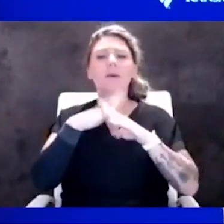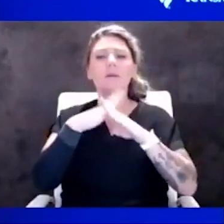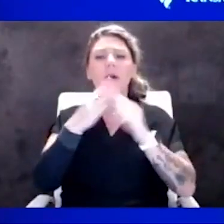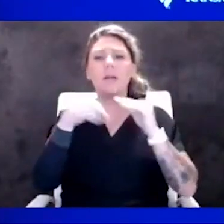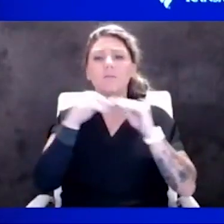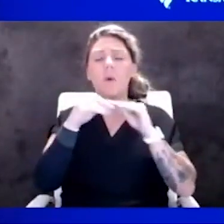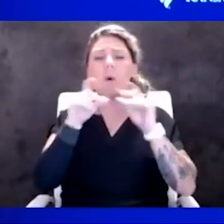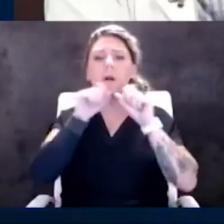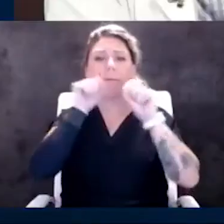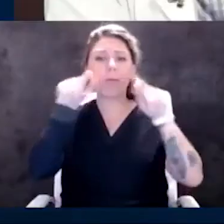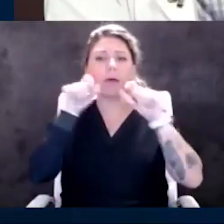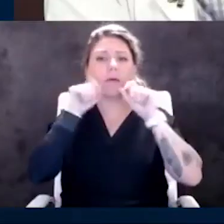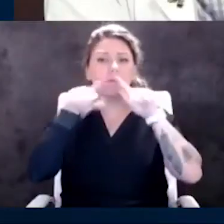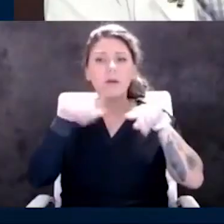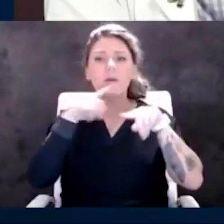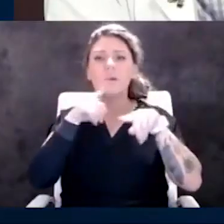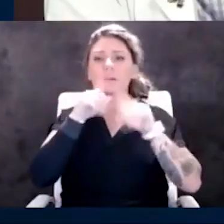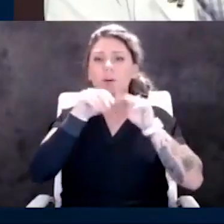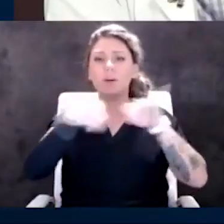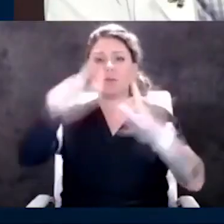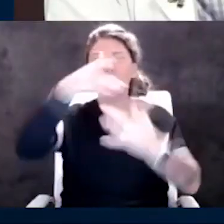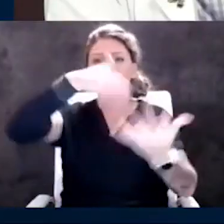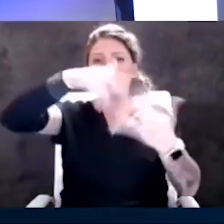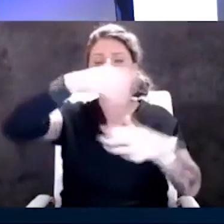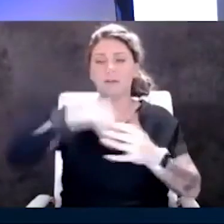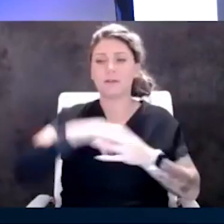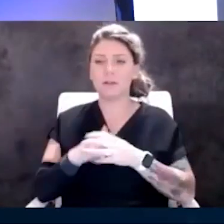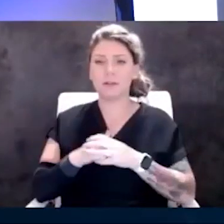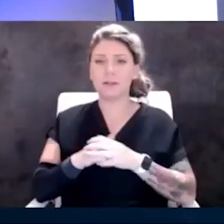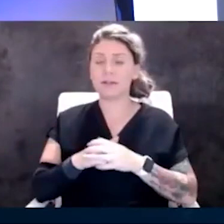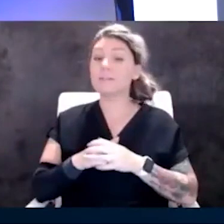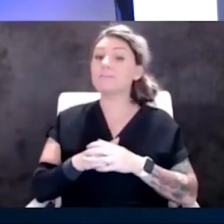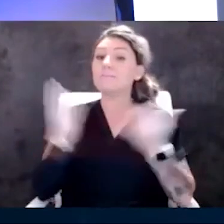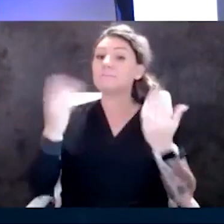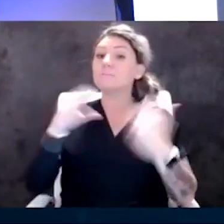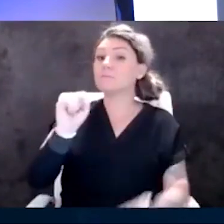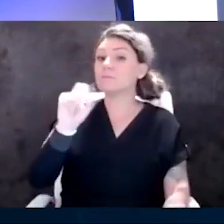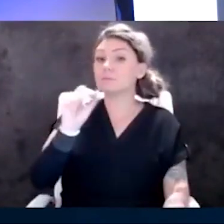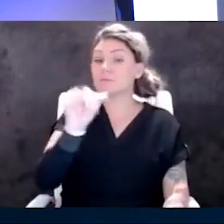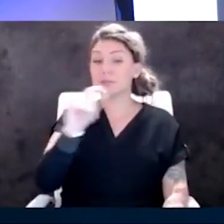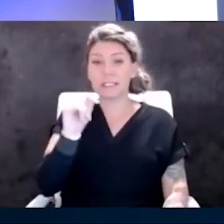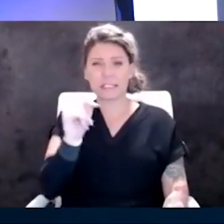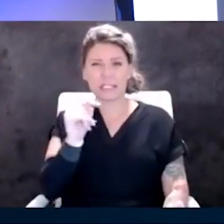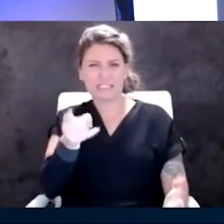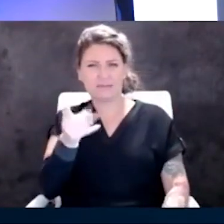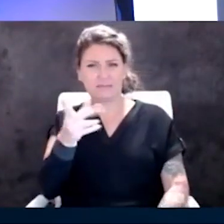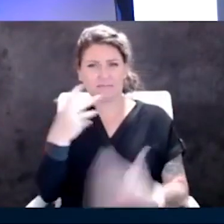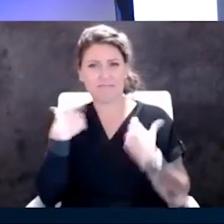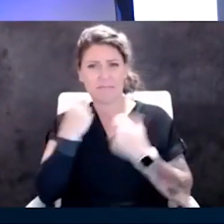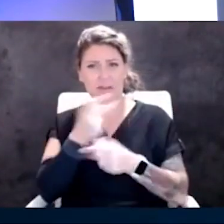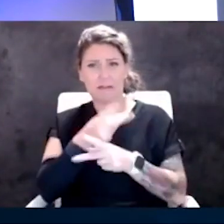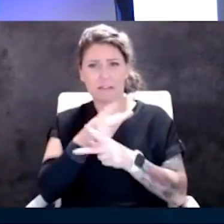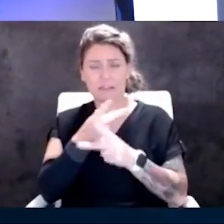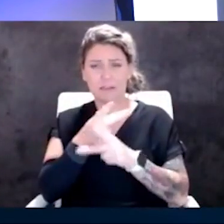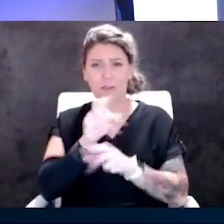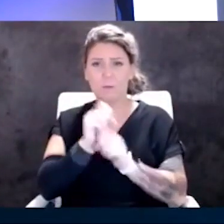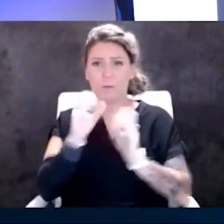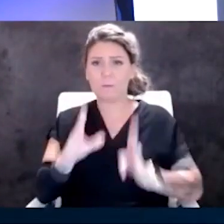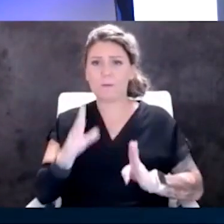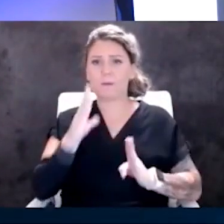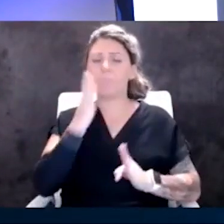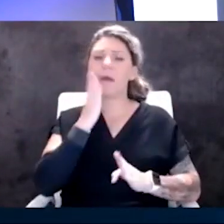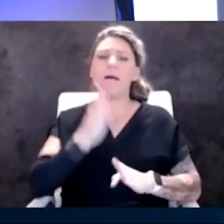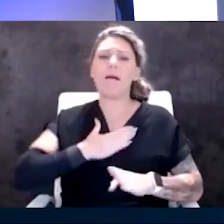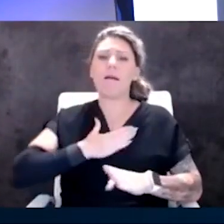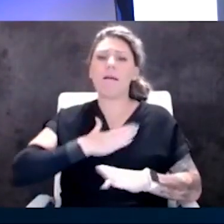into the environment. Scott wants to know, he's a healthcare worker, if my employer has a vaccine mandate, when can